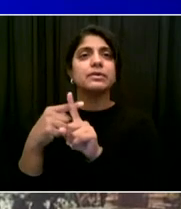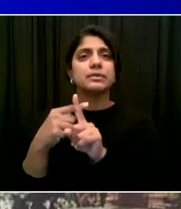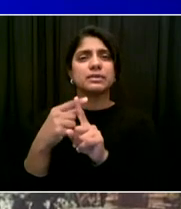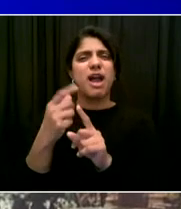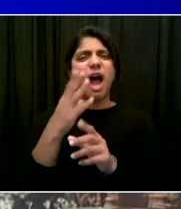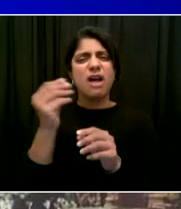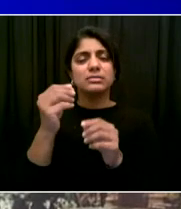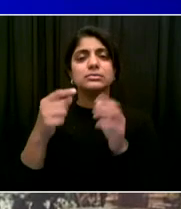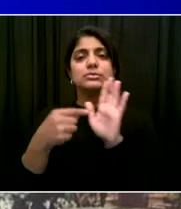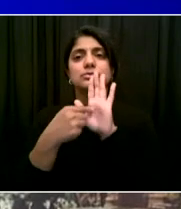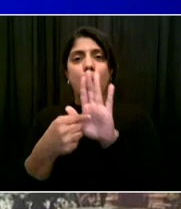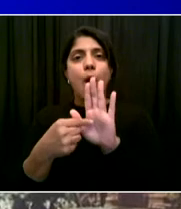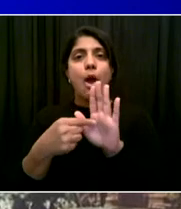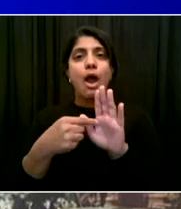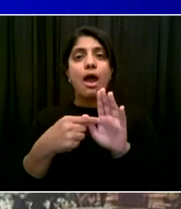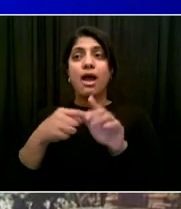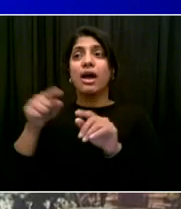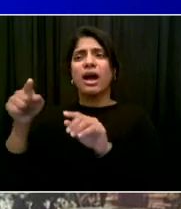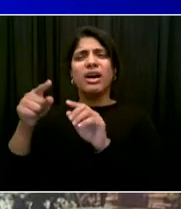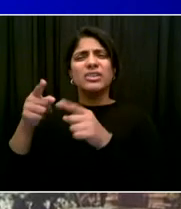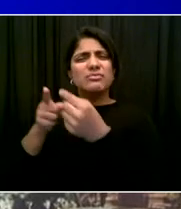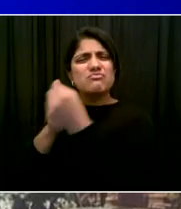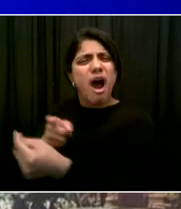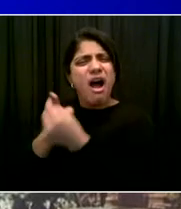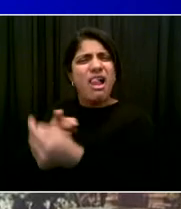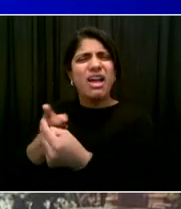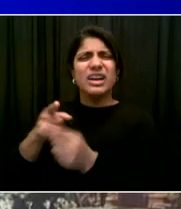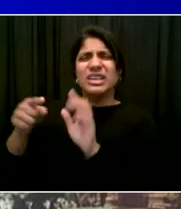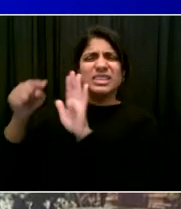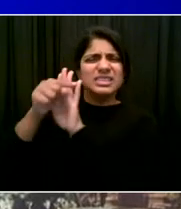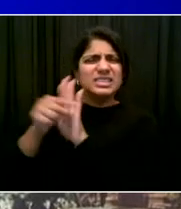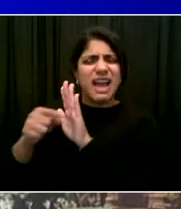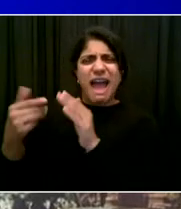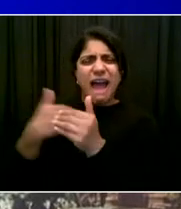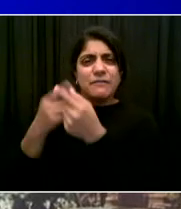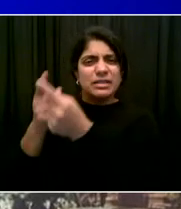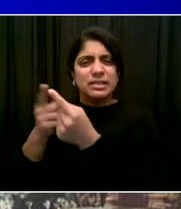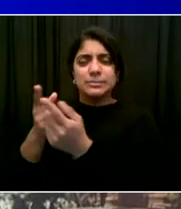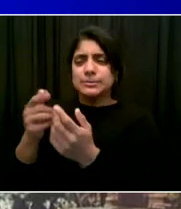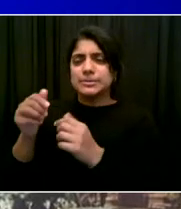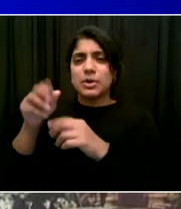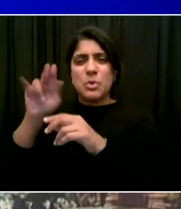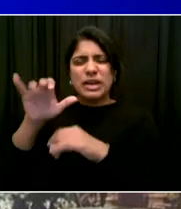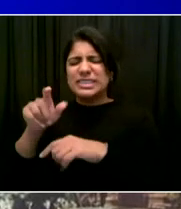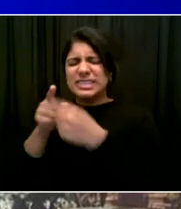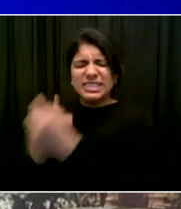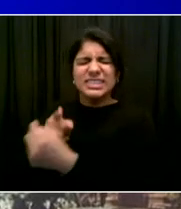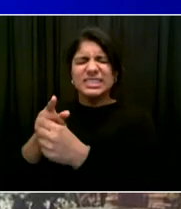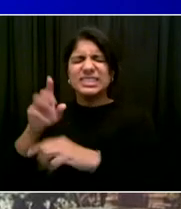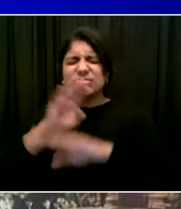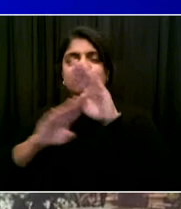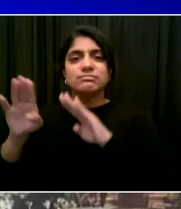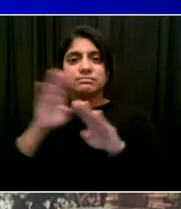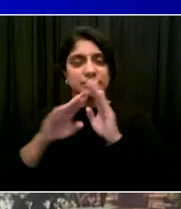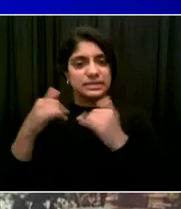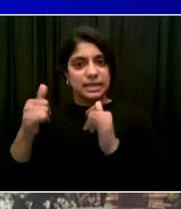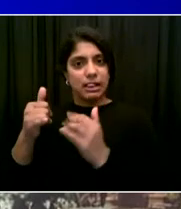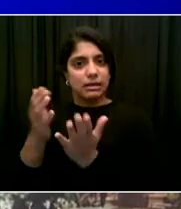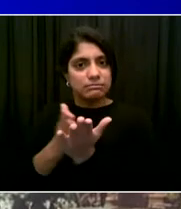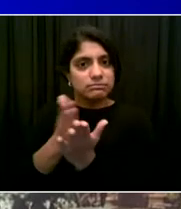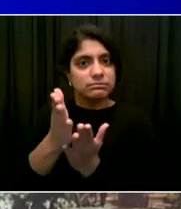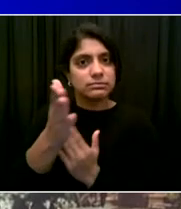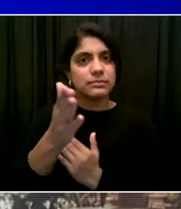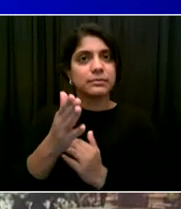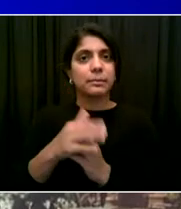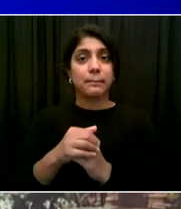been moving to a lot of us and inspiring to so many of us. So he's won every award there is, so I don't need